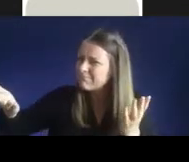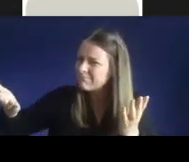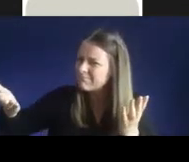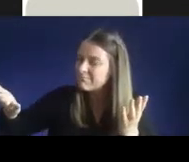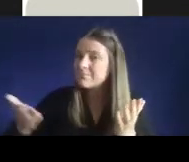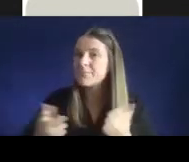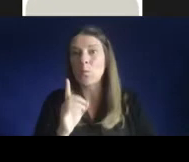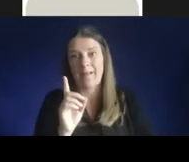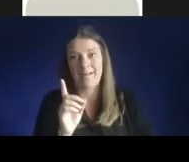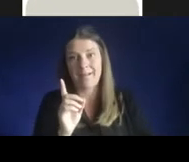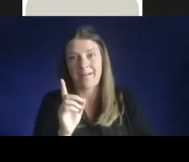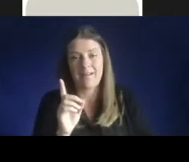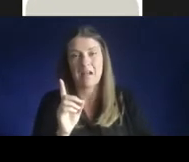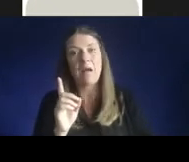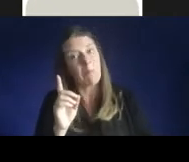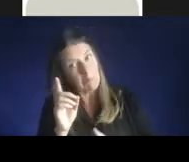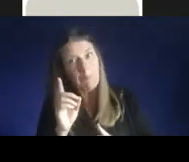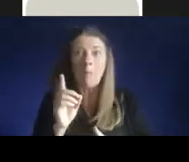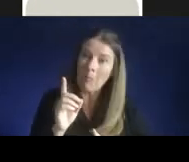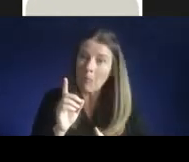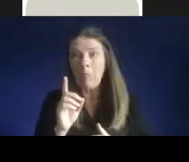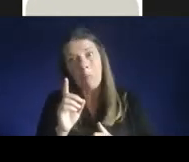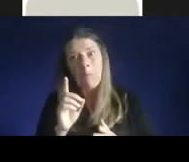Well, I wasn't too far off the mark.